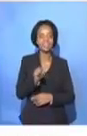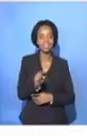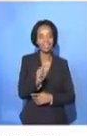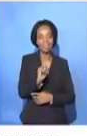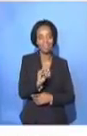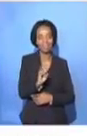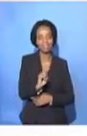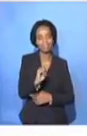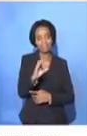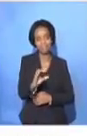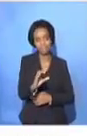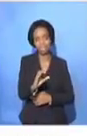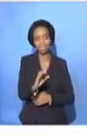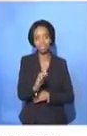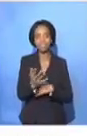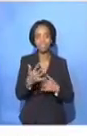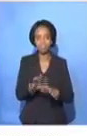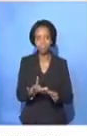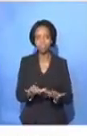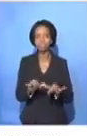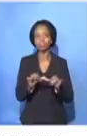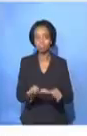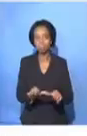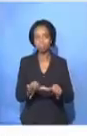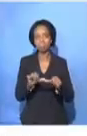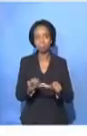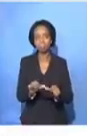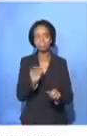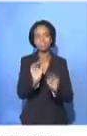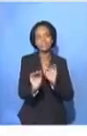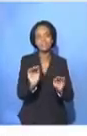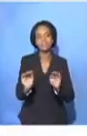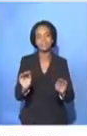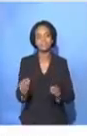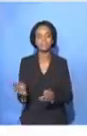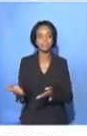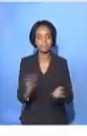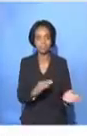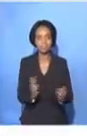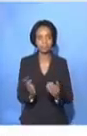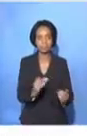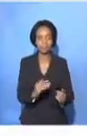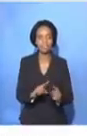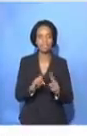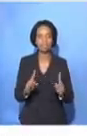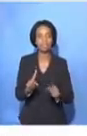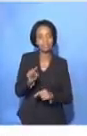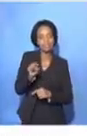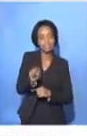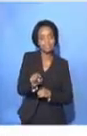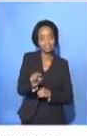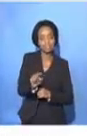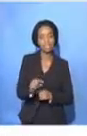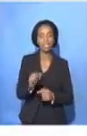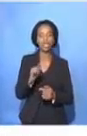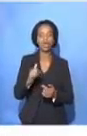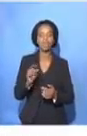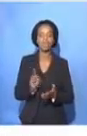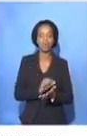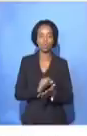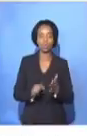IEC manages continuous voter registration, and supplemented this with voter